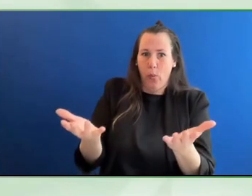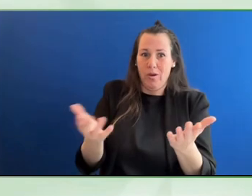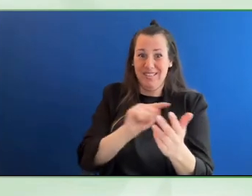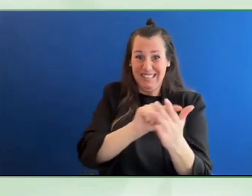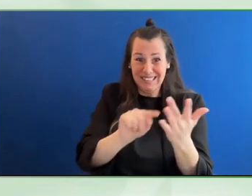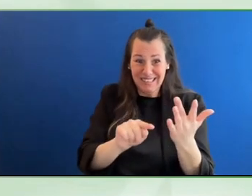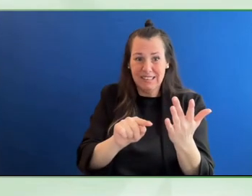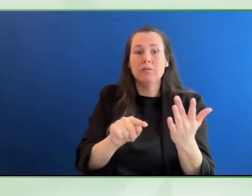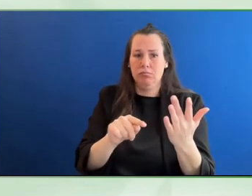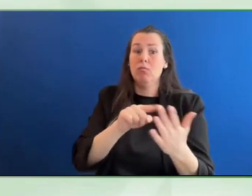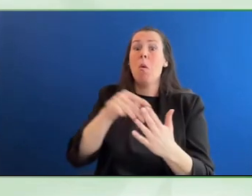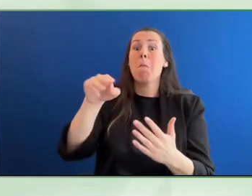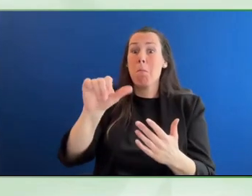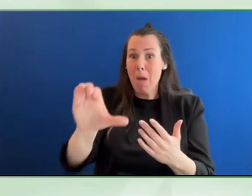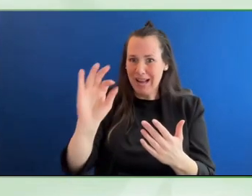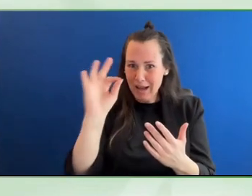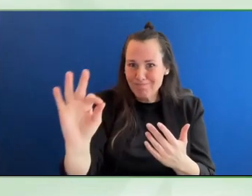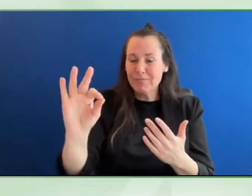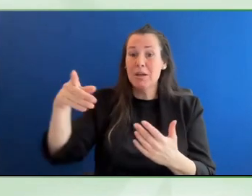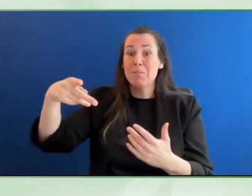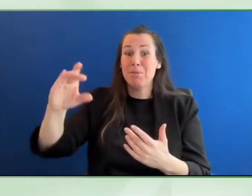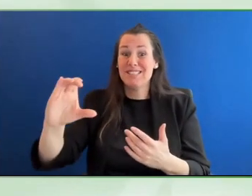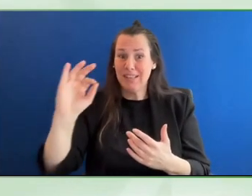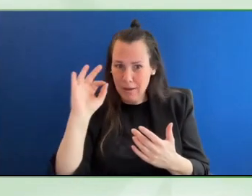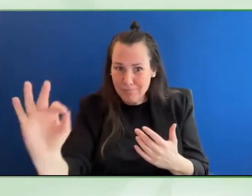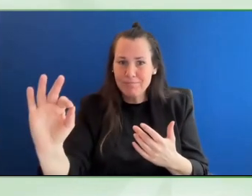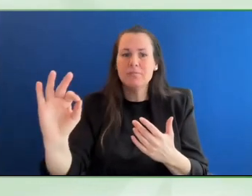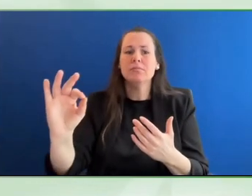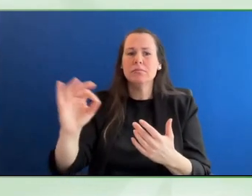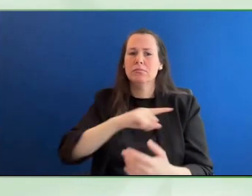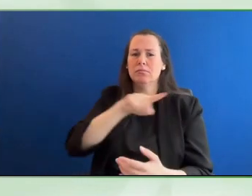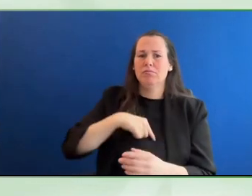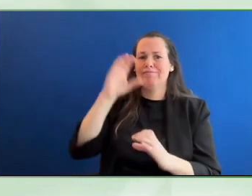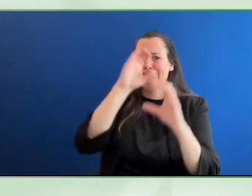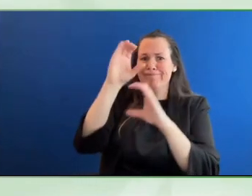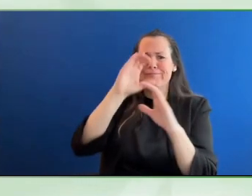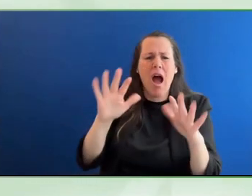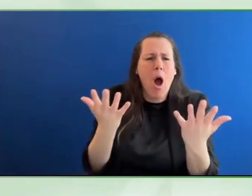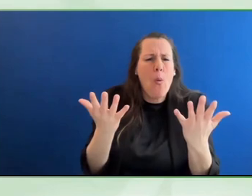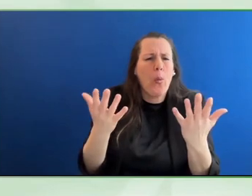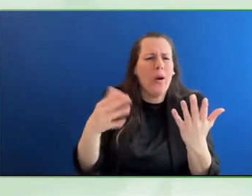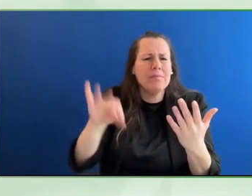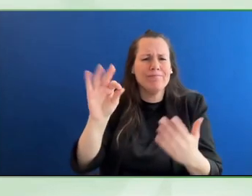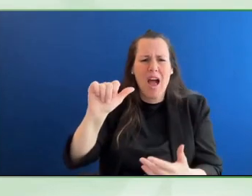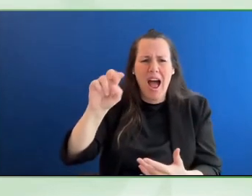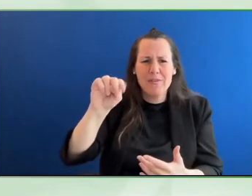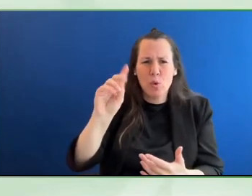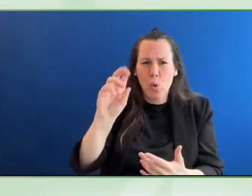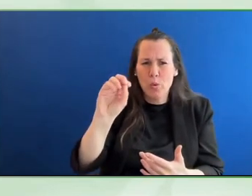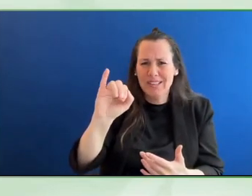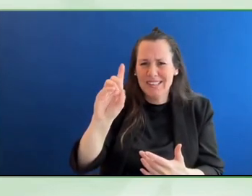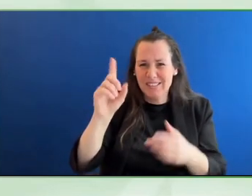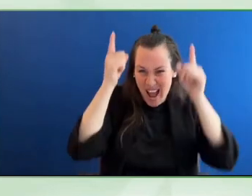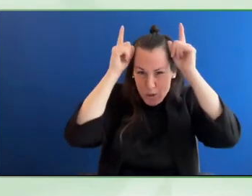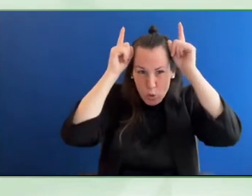the problem. Okay. Well then, Gregg, wonderful. Thank you for this teaser, I would say, because Gregg has a wonderful session tomorrow where he will